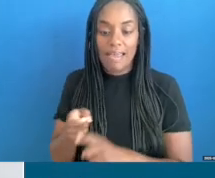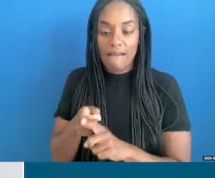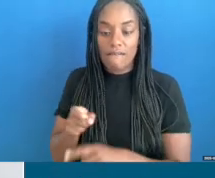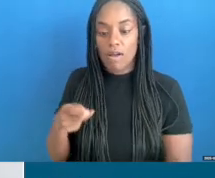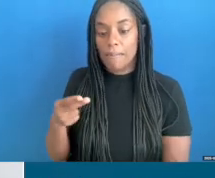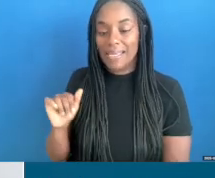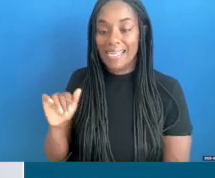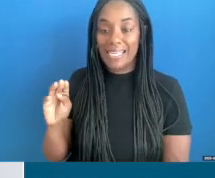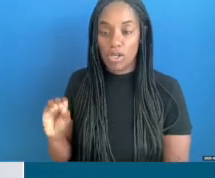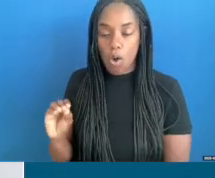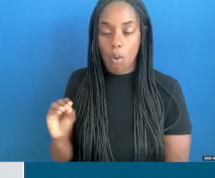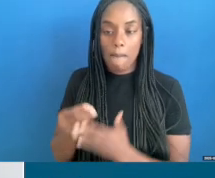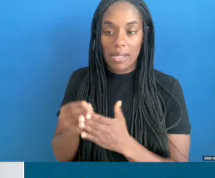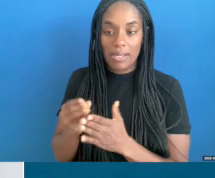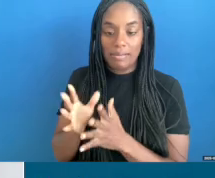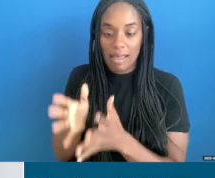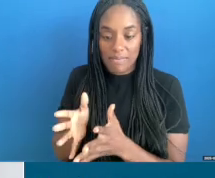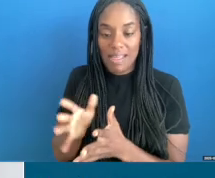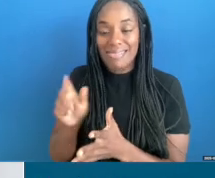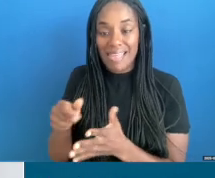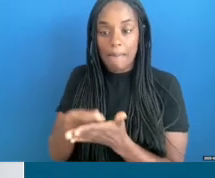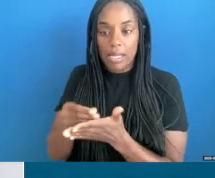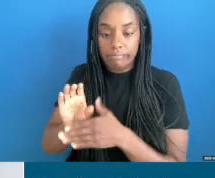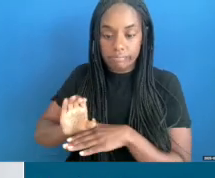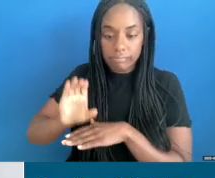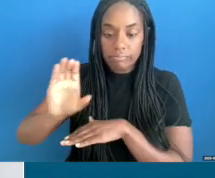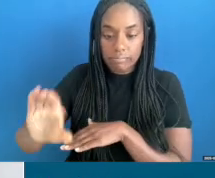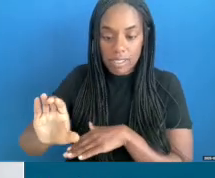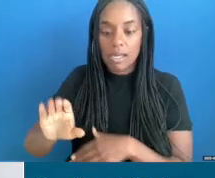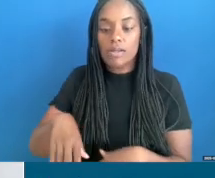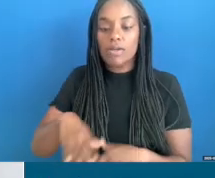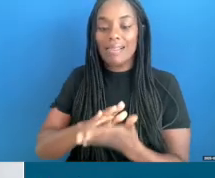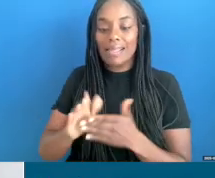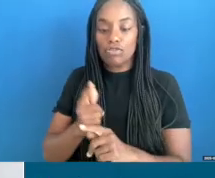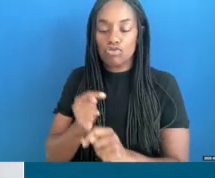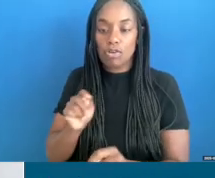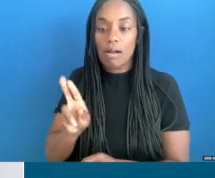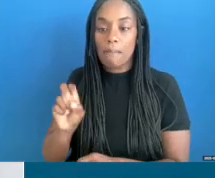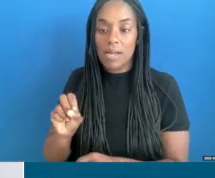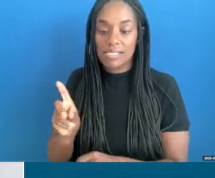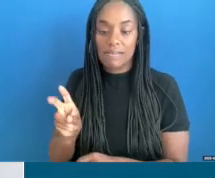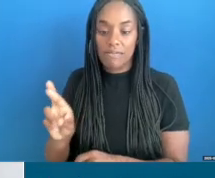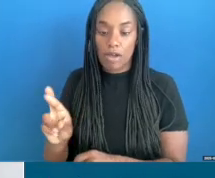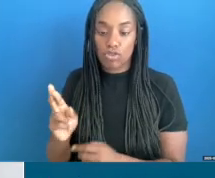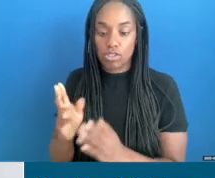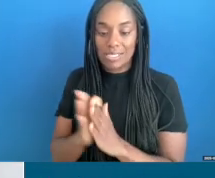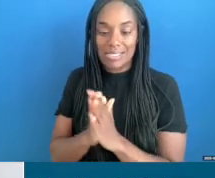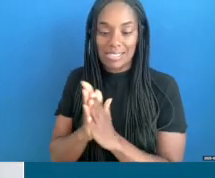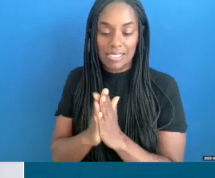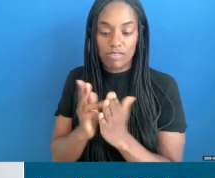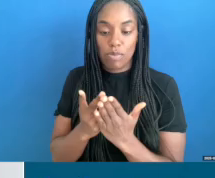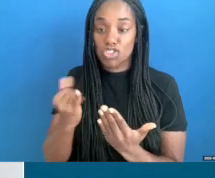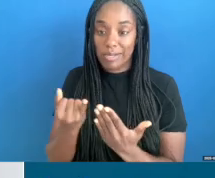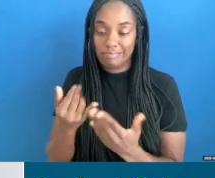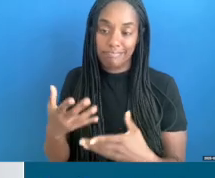must go to the Clean Truck and Bus Voucher Incentive Project, or HVIP, and its